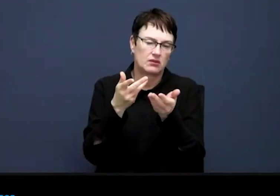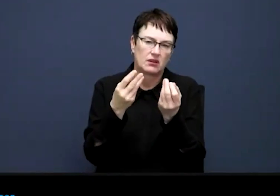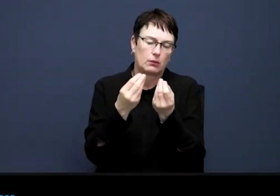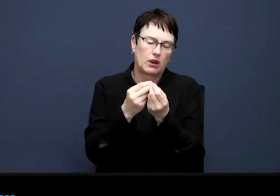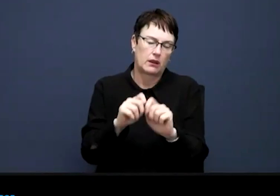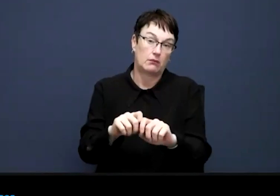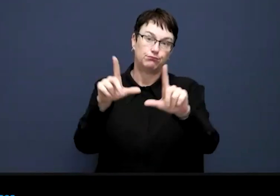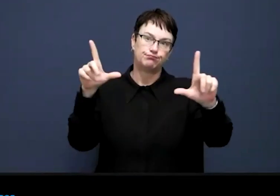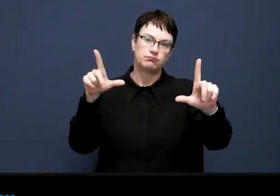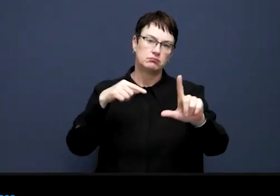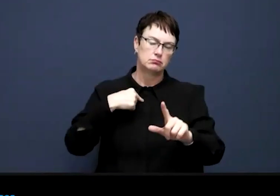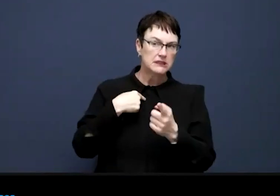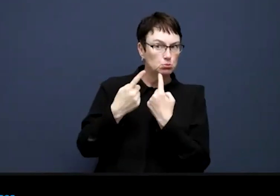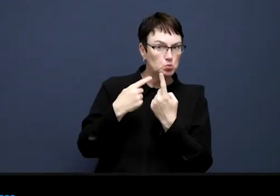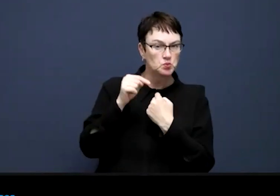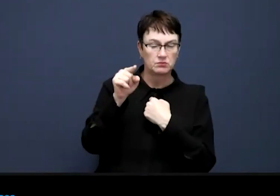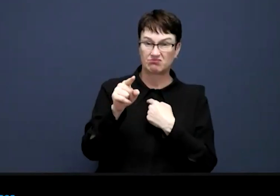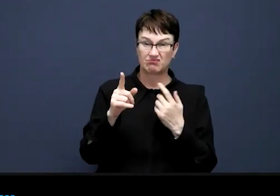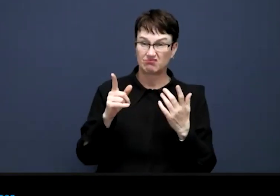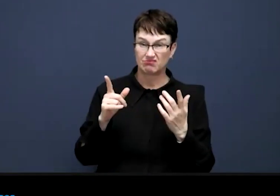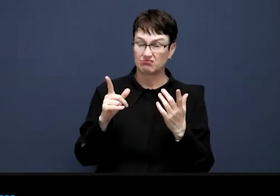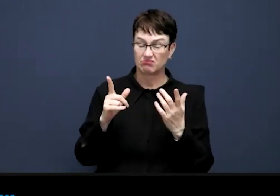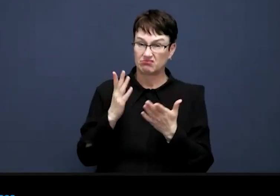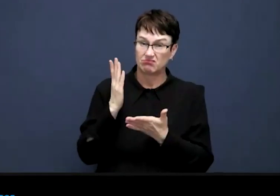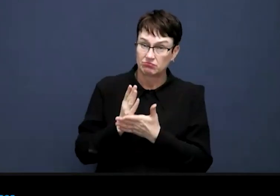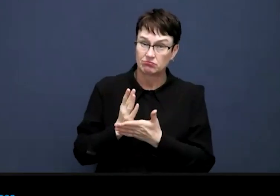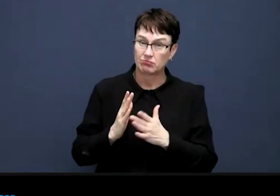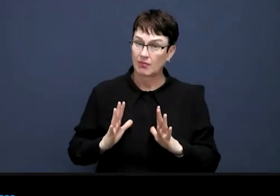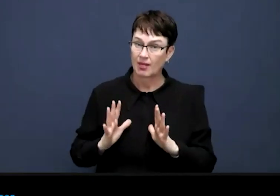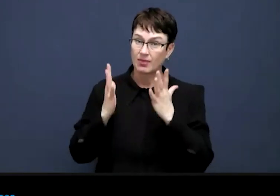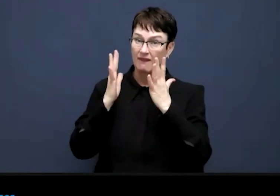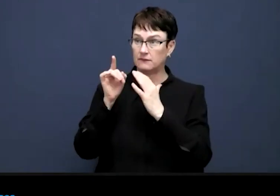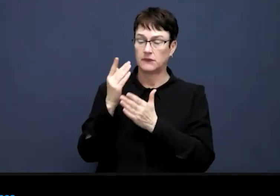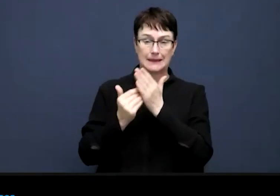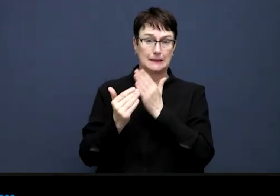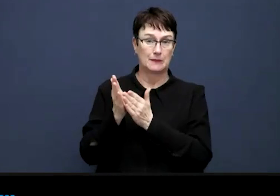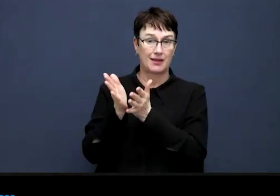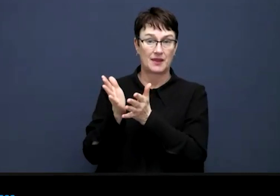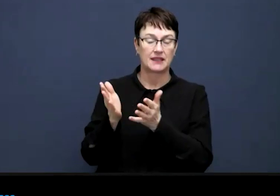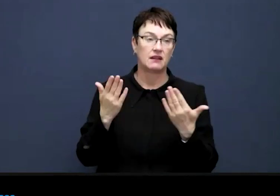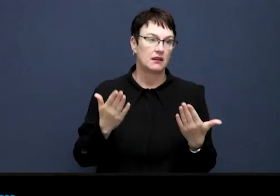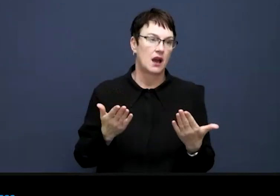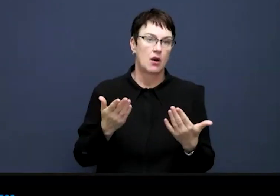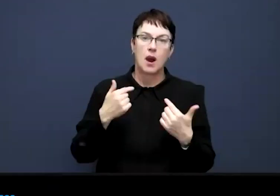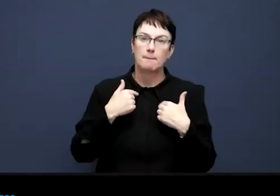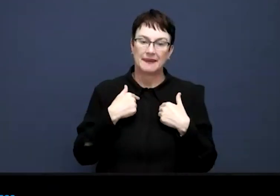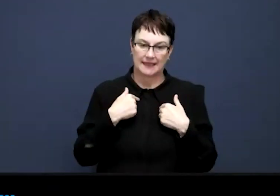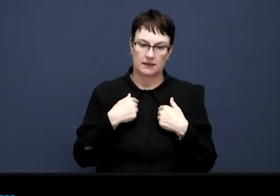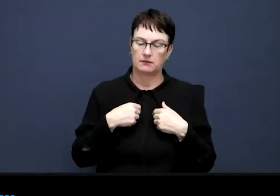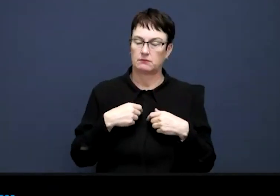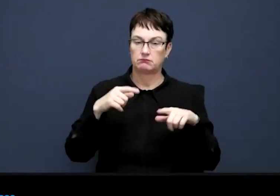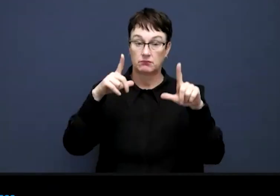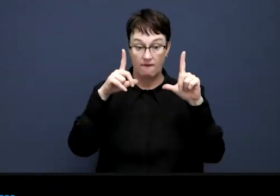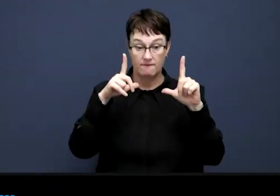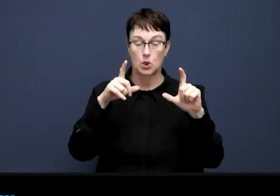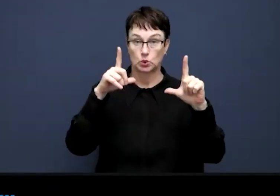screen, that is in the real life lived experience of people with disabilities right now. If you take a photo with Seeing AI of a document, it will